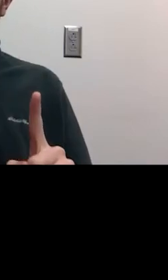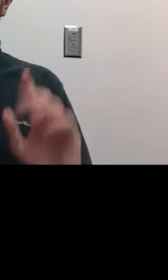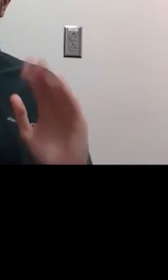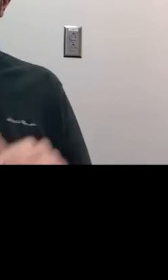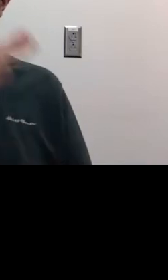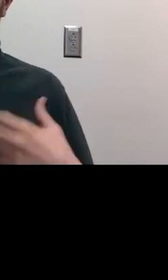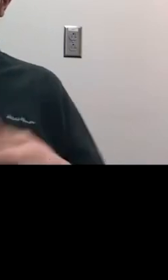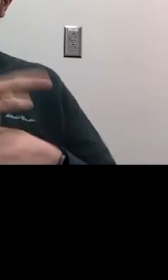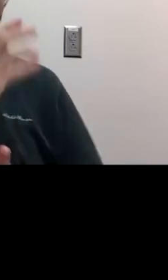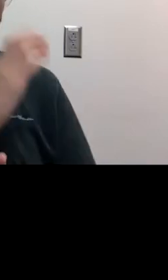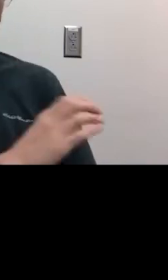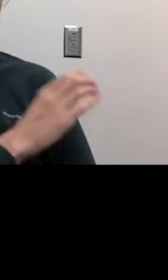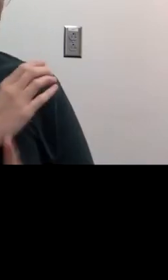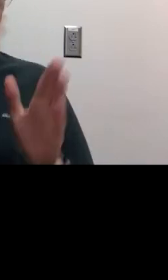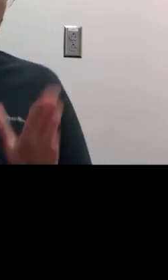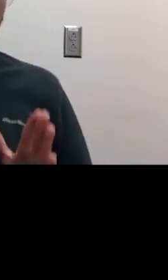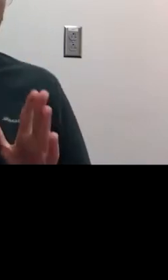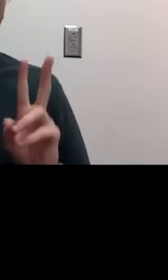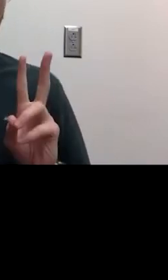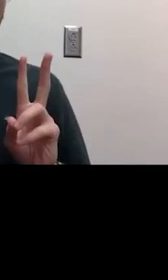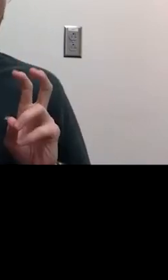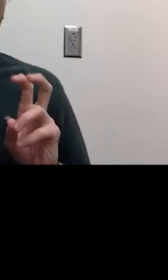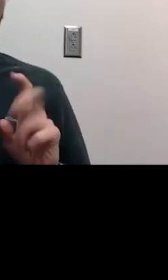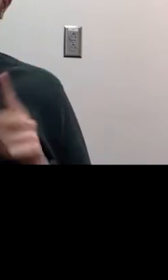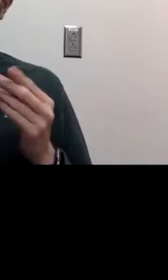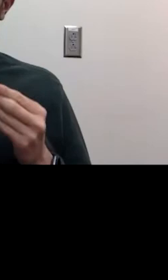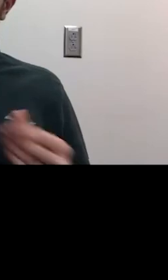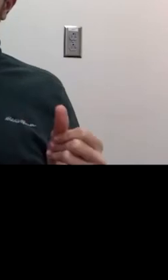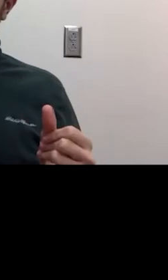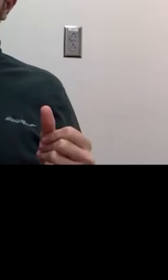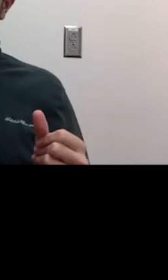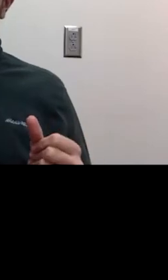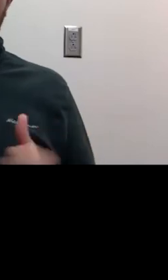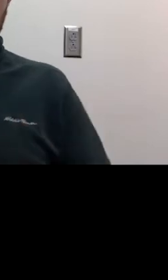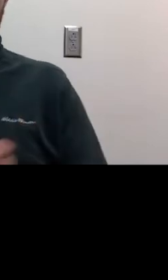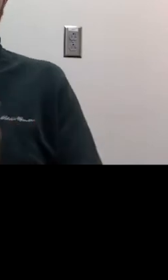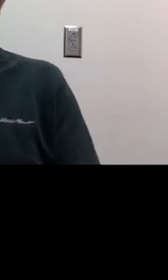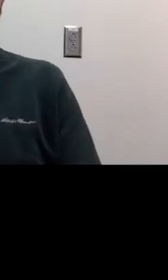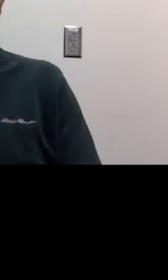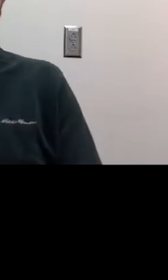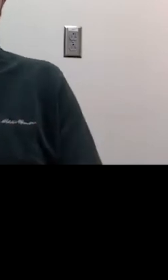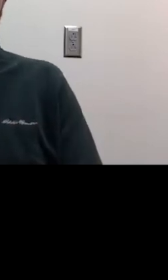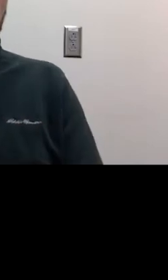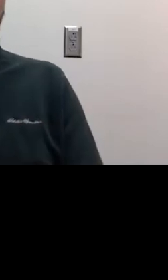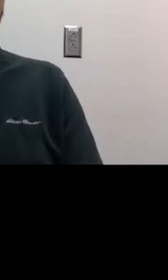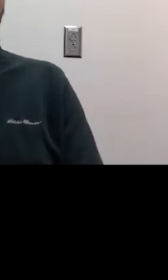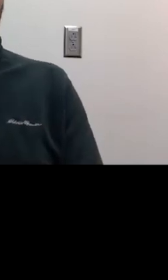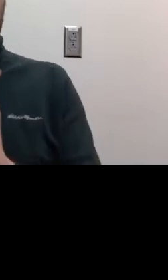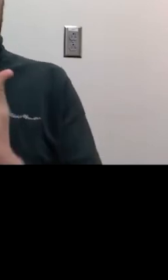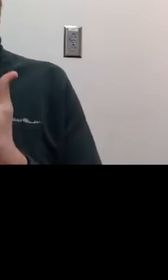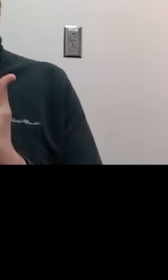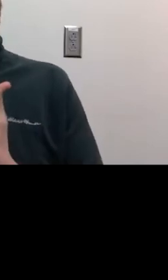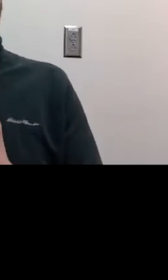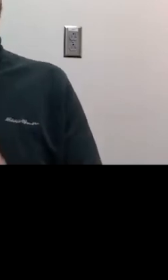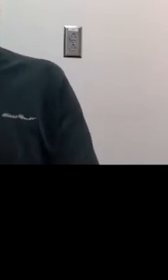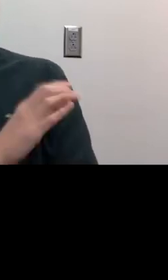healthcare clinician to solve for their social risk factor. They wanted their clinicians to know,